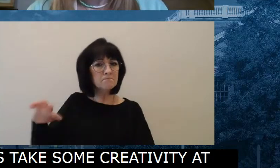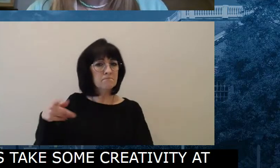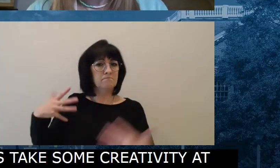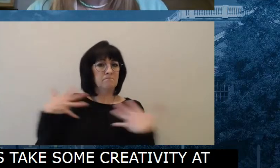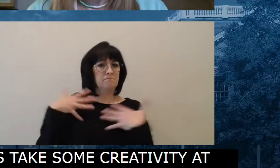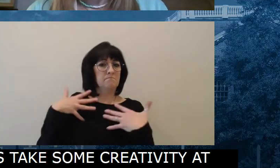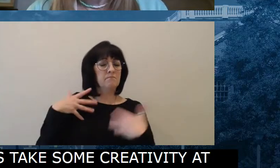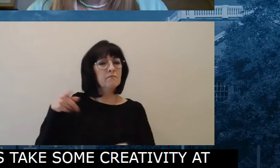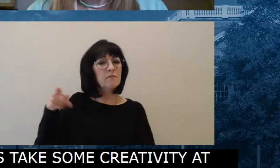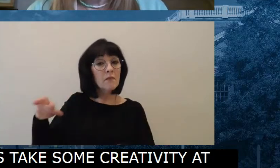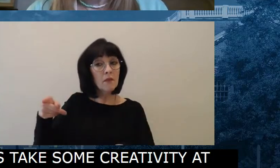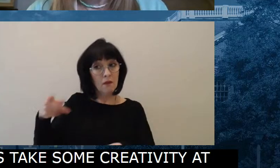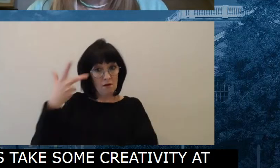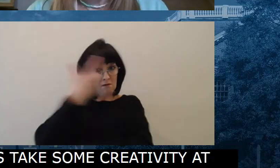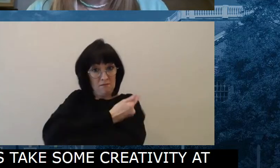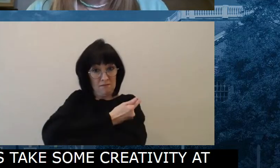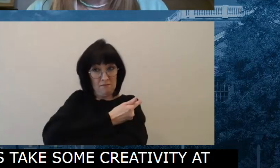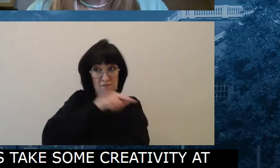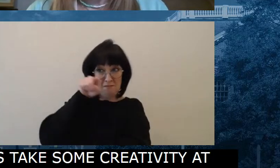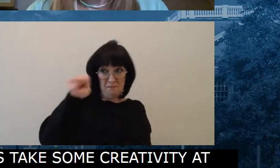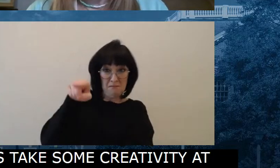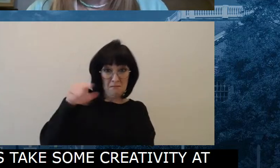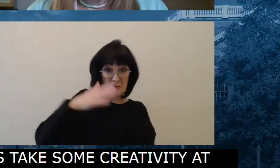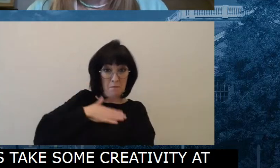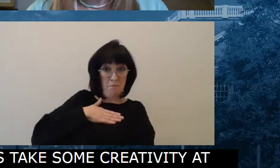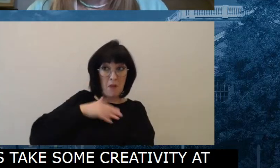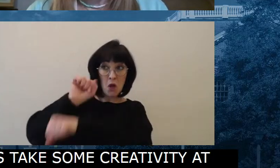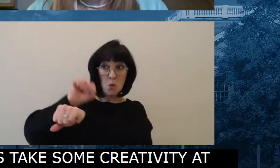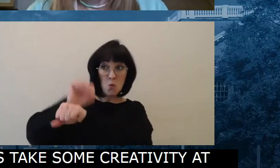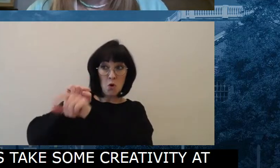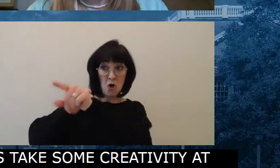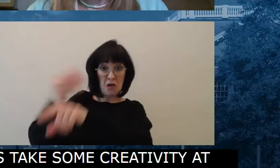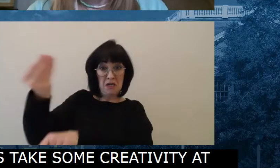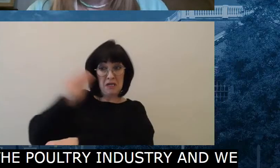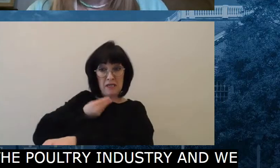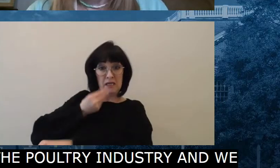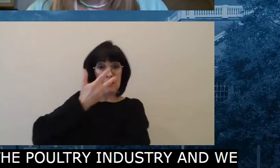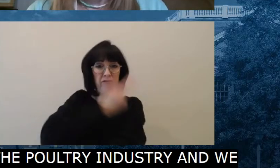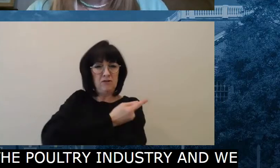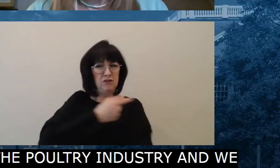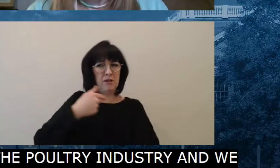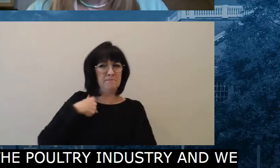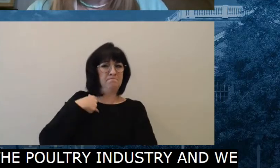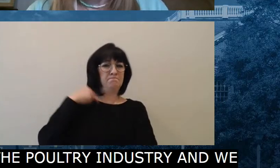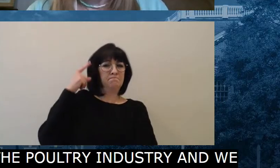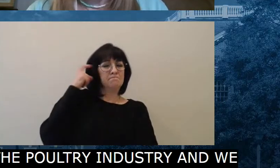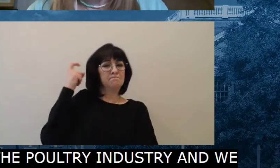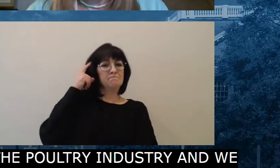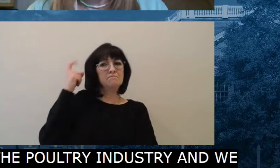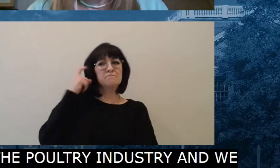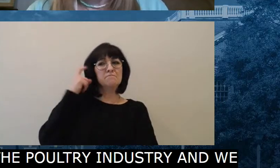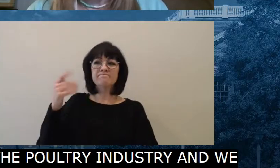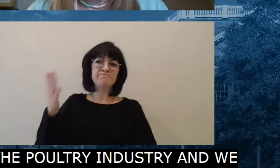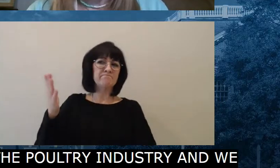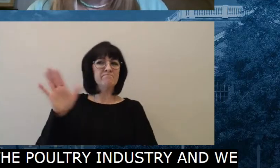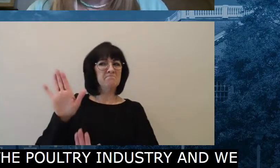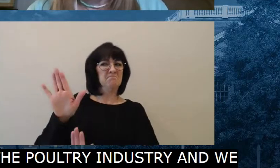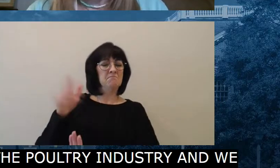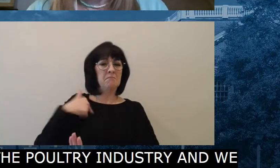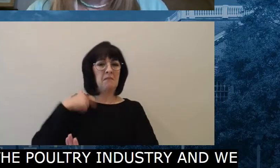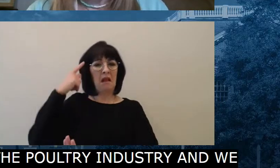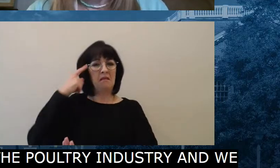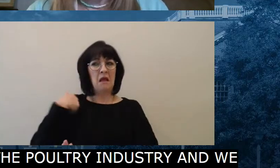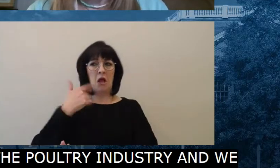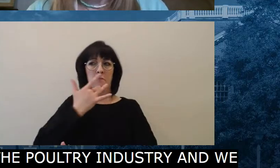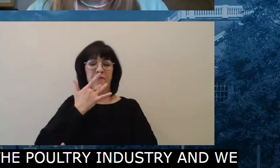And so we're trying now, much like what we did testing, where we did testing in the communities with trusted partners,